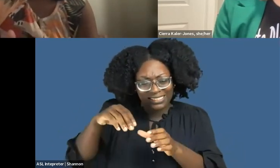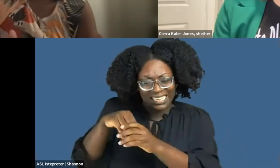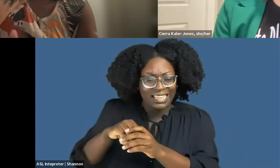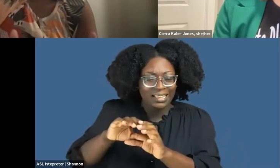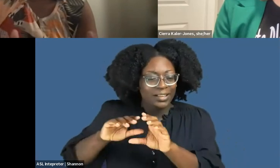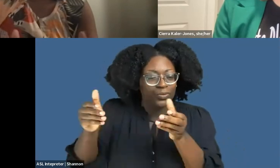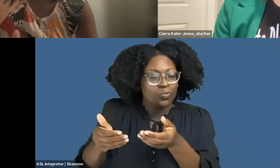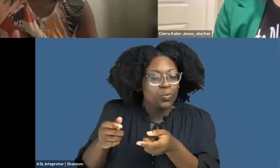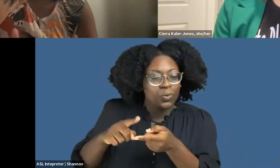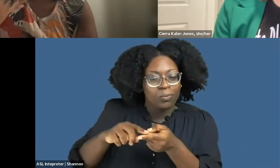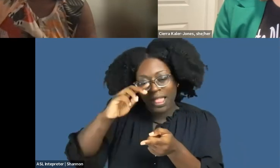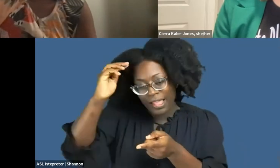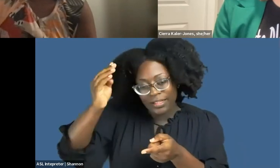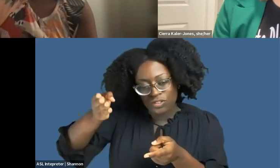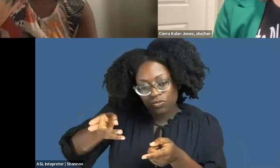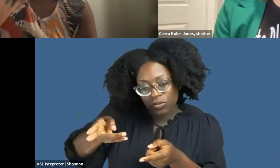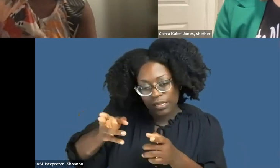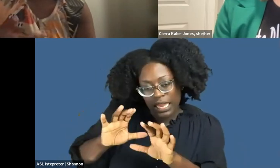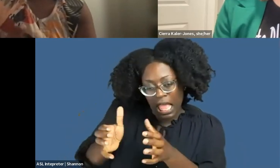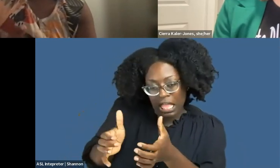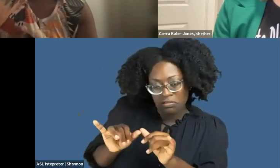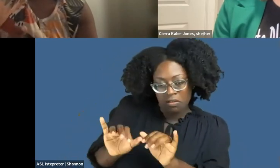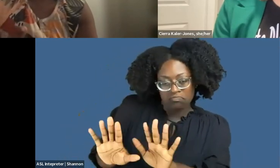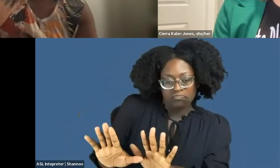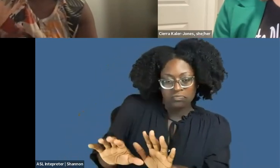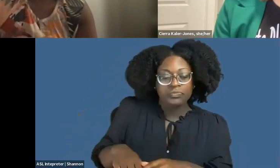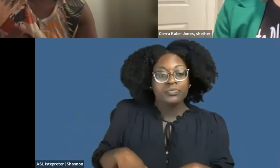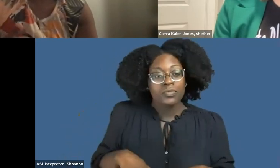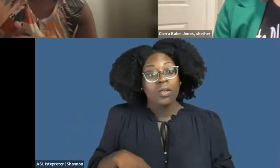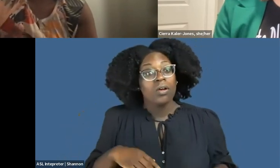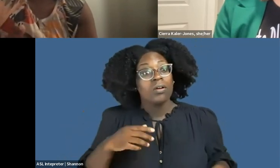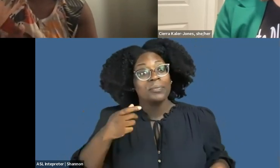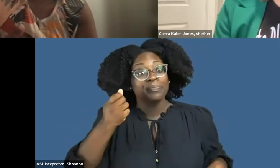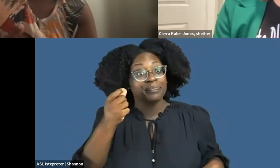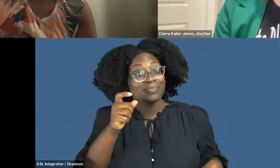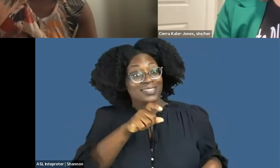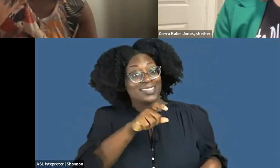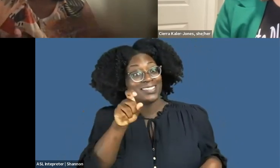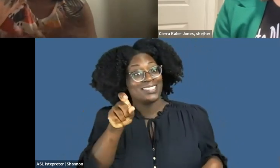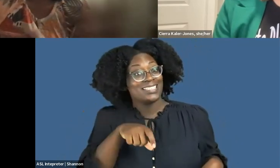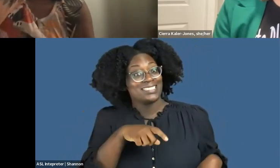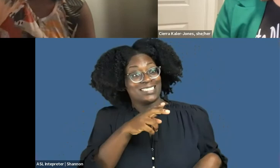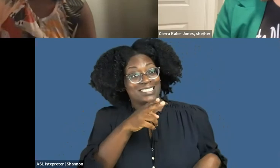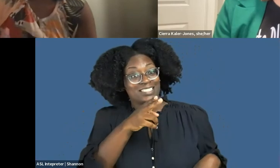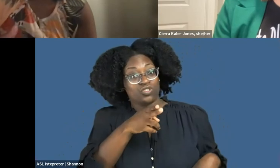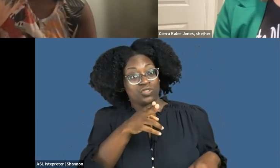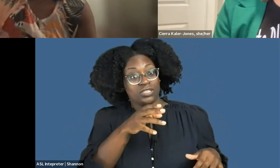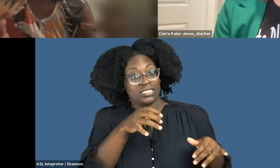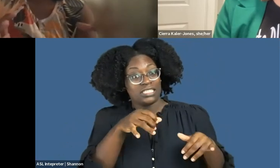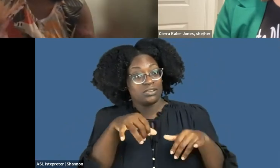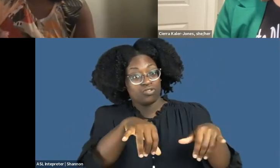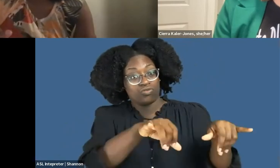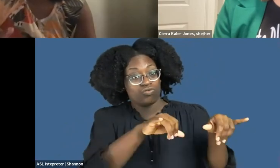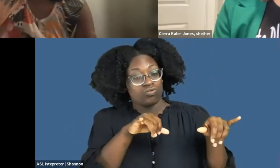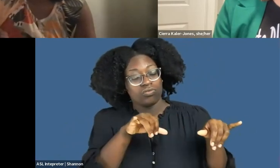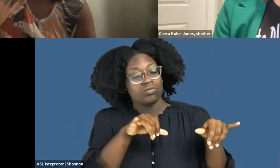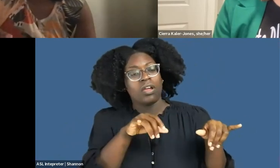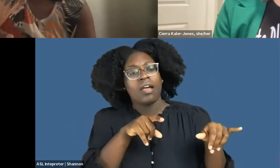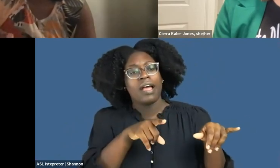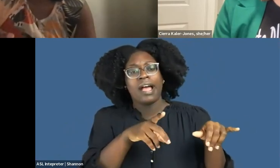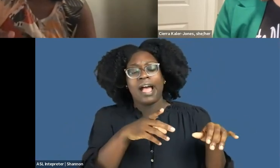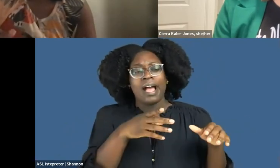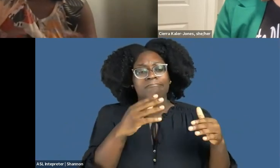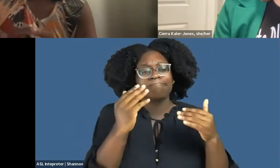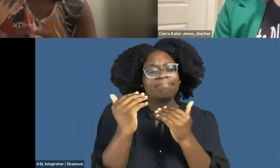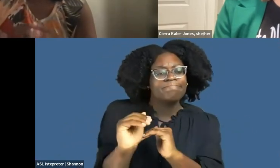lot of them, because of the standards of Texas history, have never had a whole kind of understanding of Black